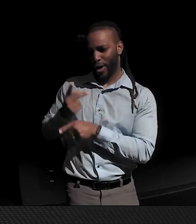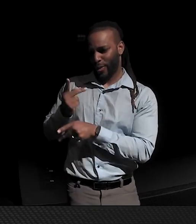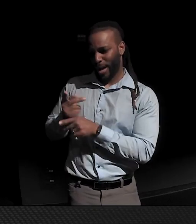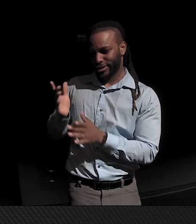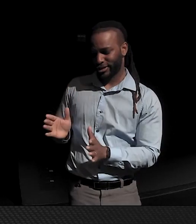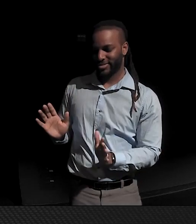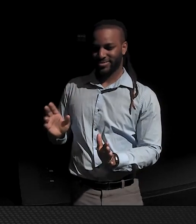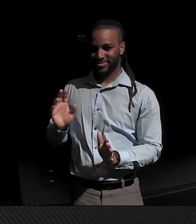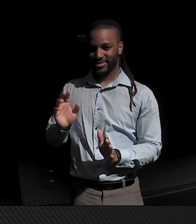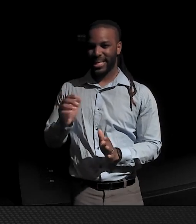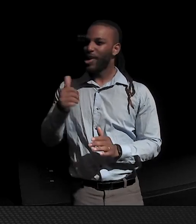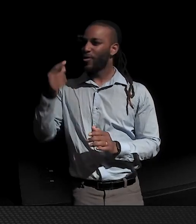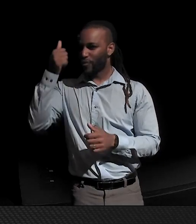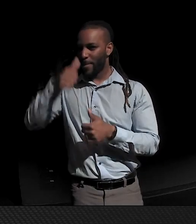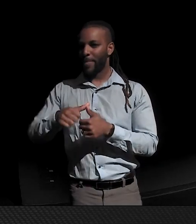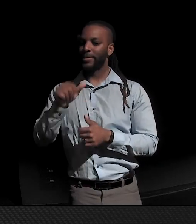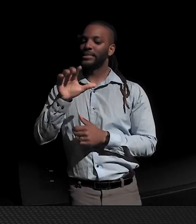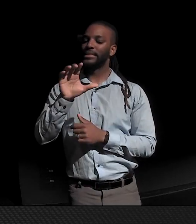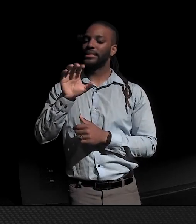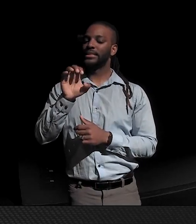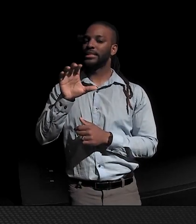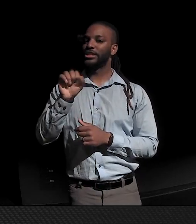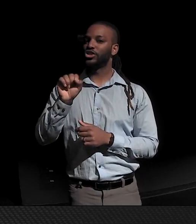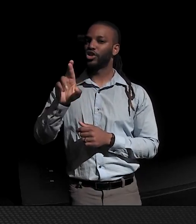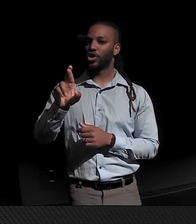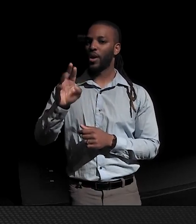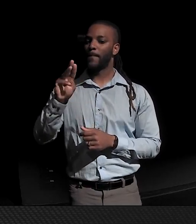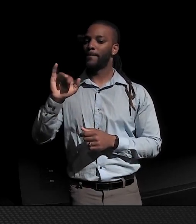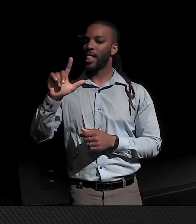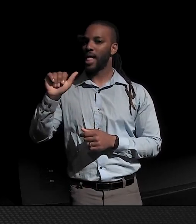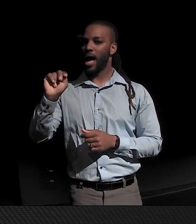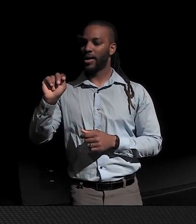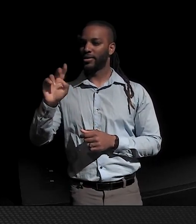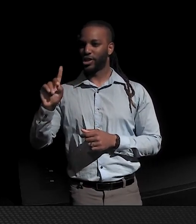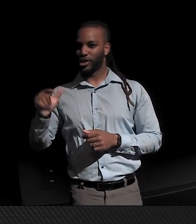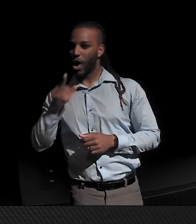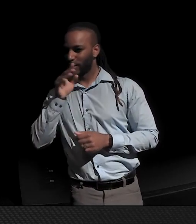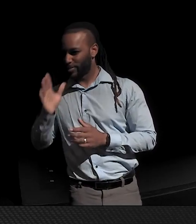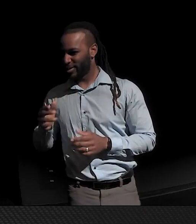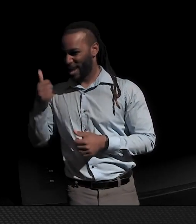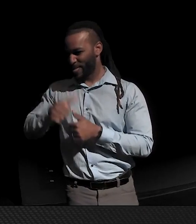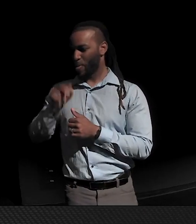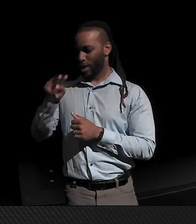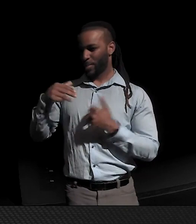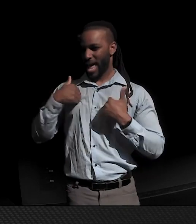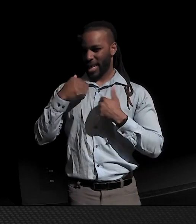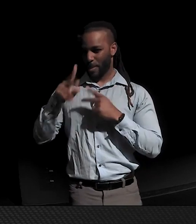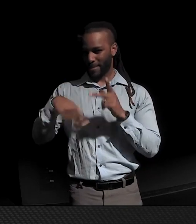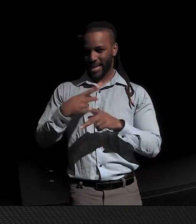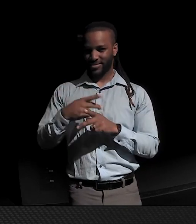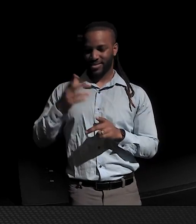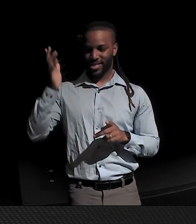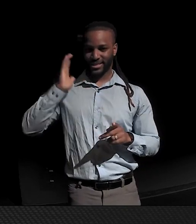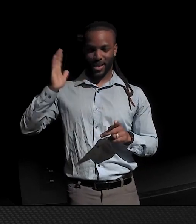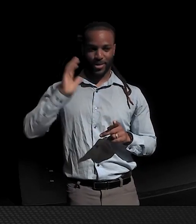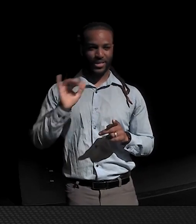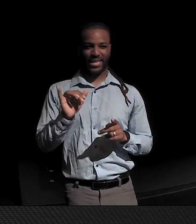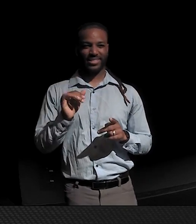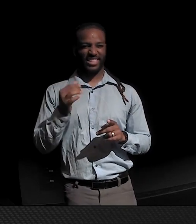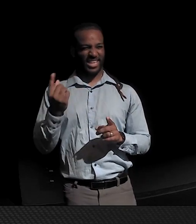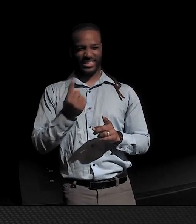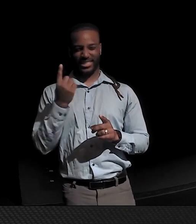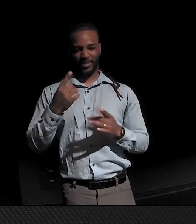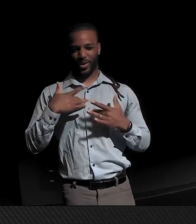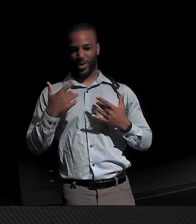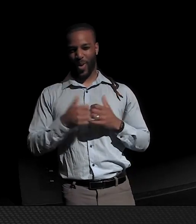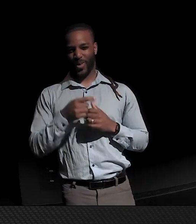watcher. Like, does anybody remember Caesar Milan, the dog whisperer? I remember watching him on Animal Planet and being like, this guy's amazing. Like, there's something